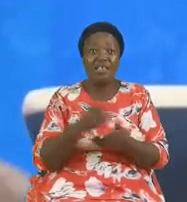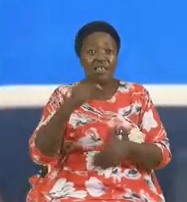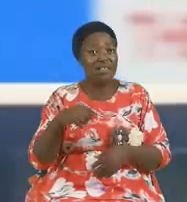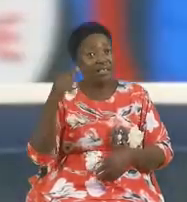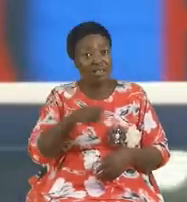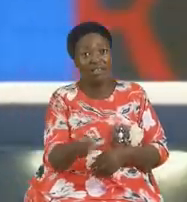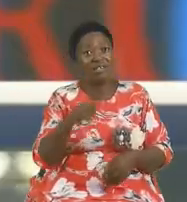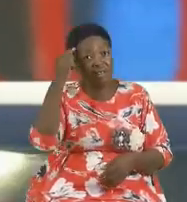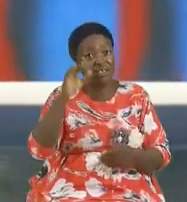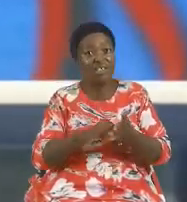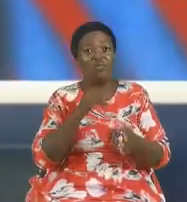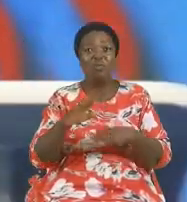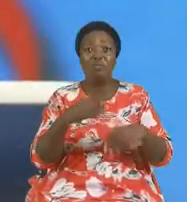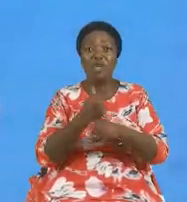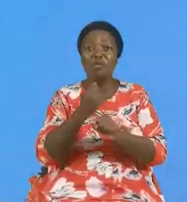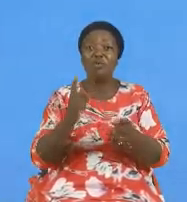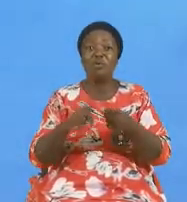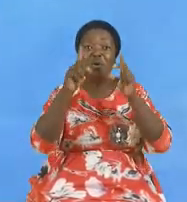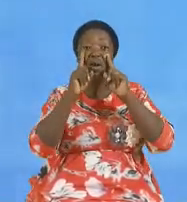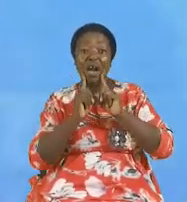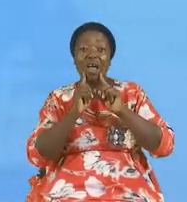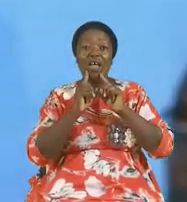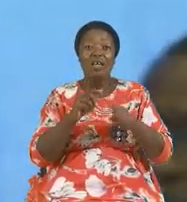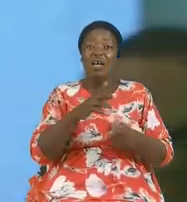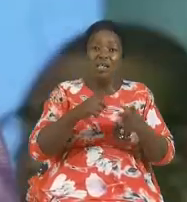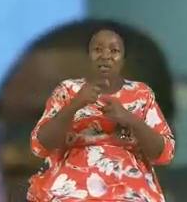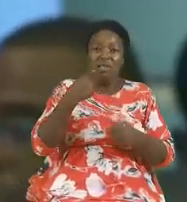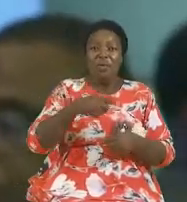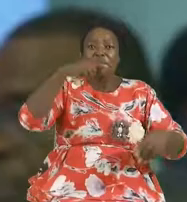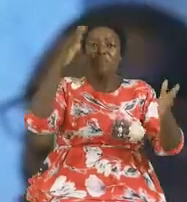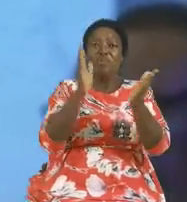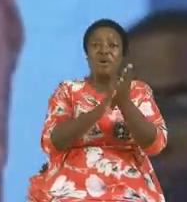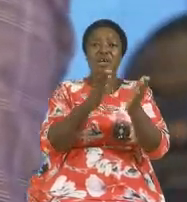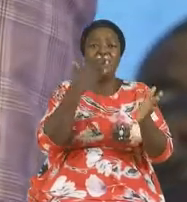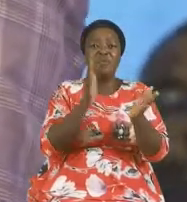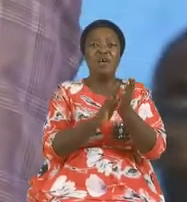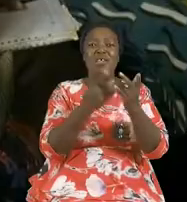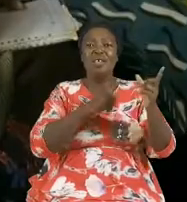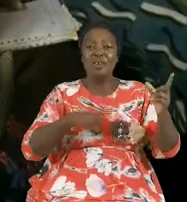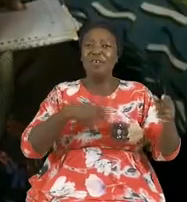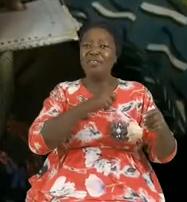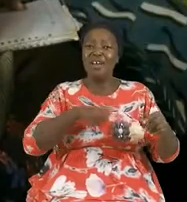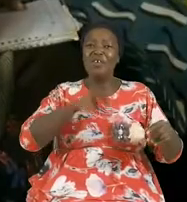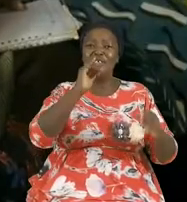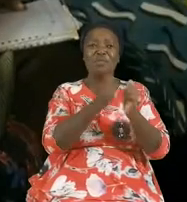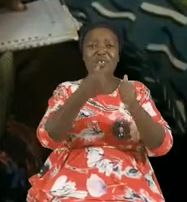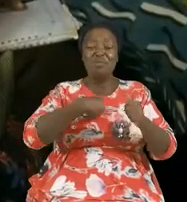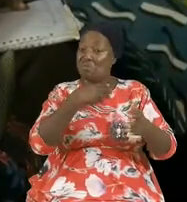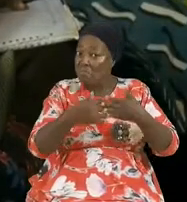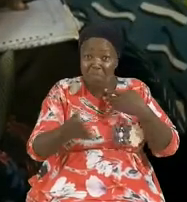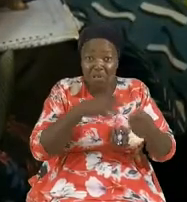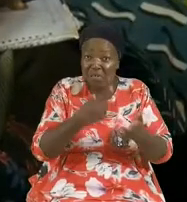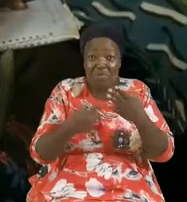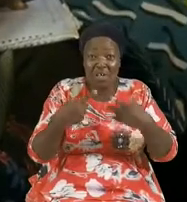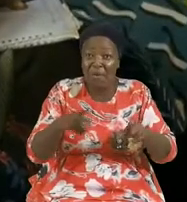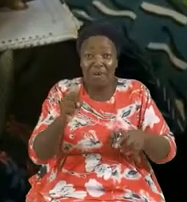when somebody does something that they think will make you cry, you say, praise the Lord. The Lord is